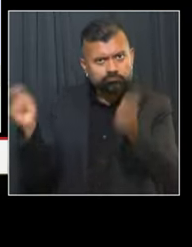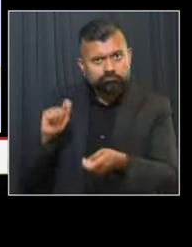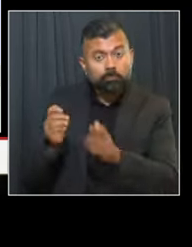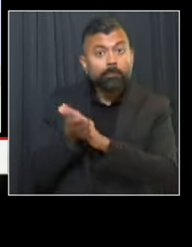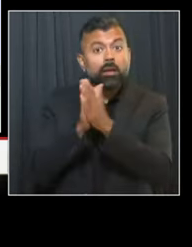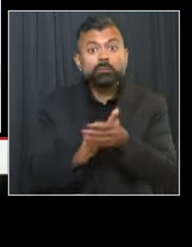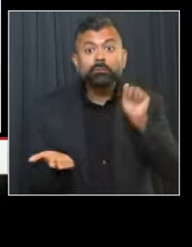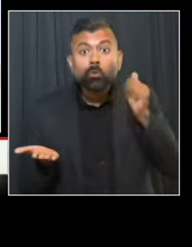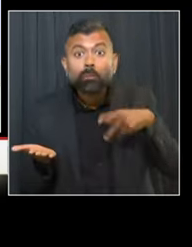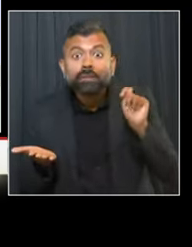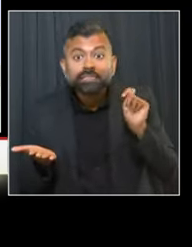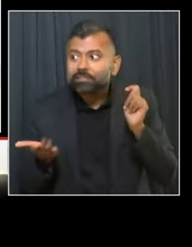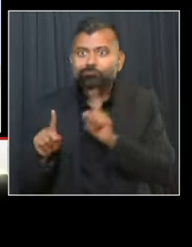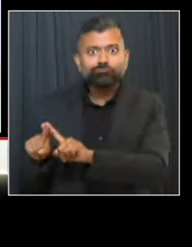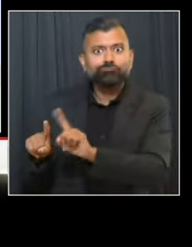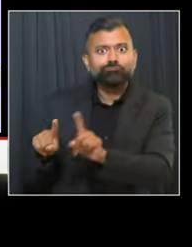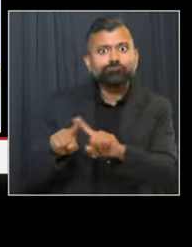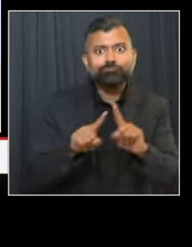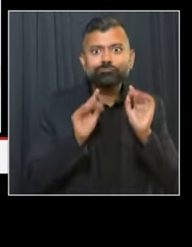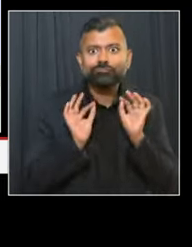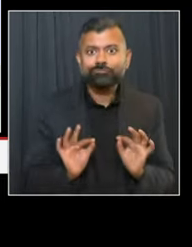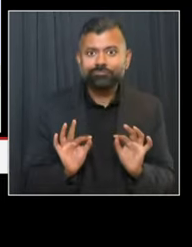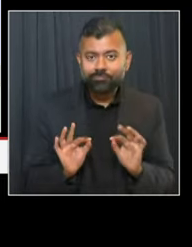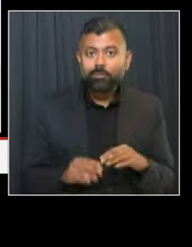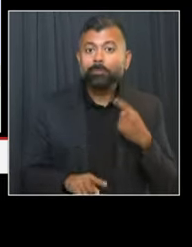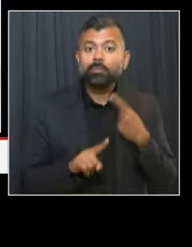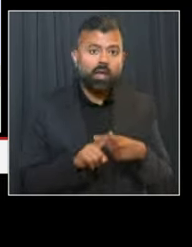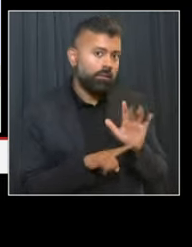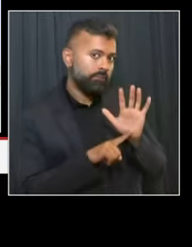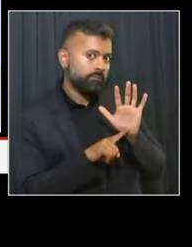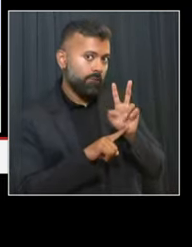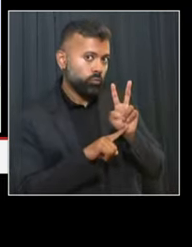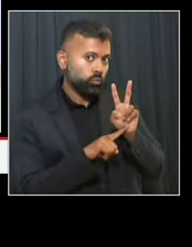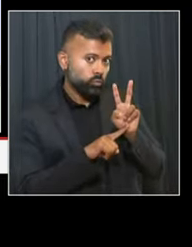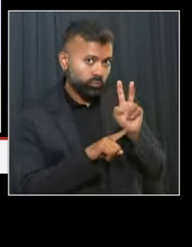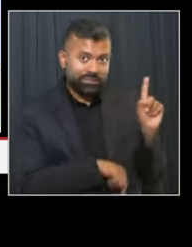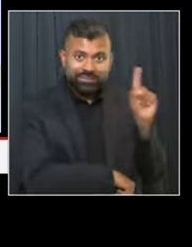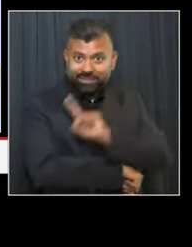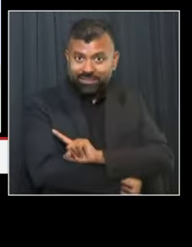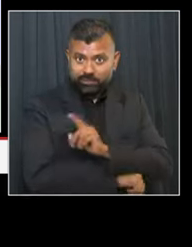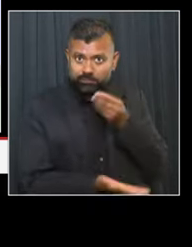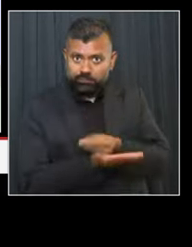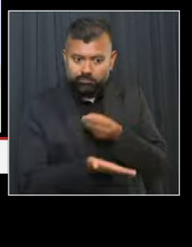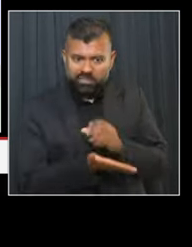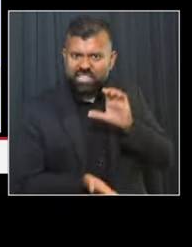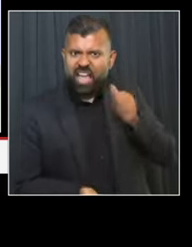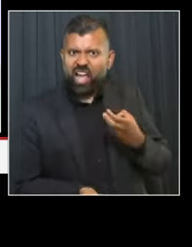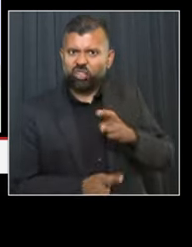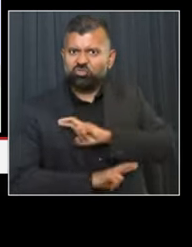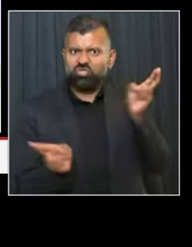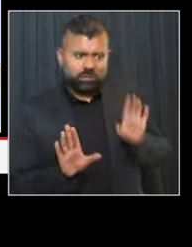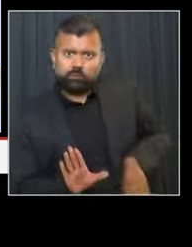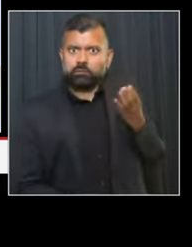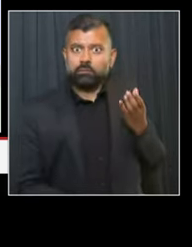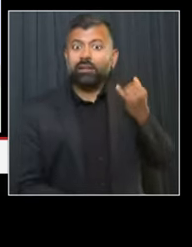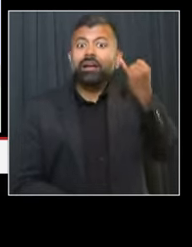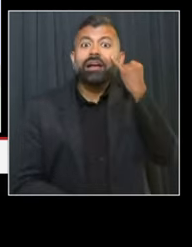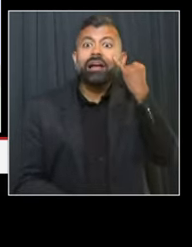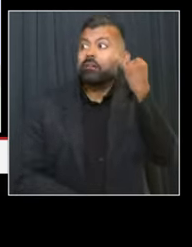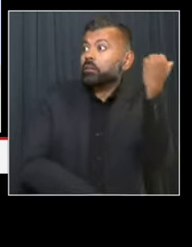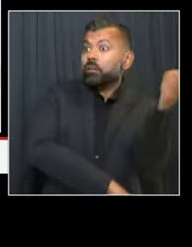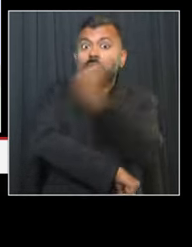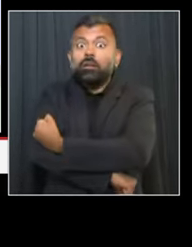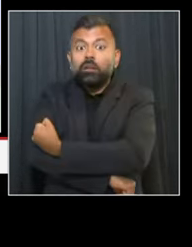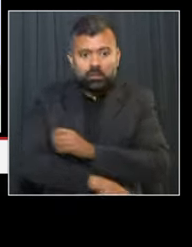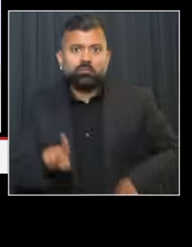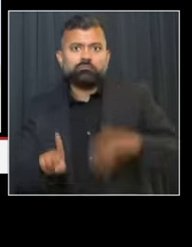year. And then we got hit with the Doge economy. And we know what that has meant